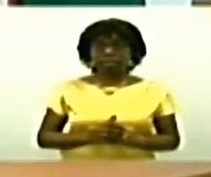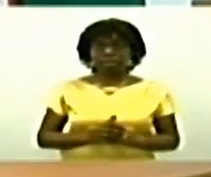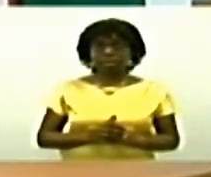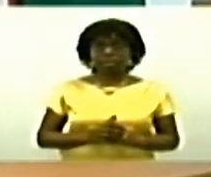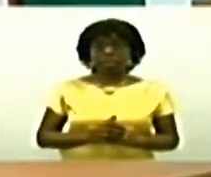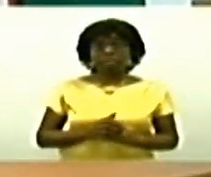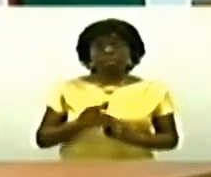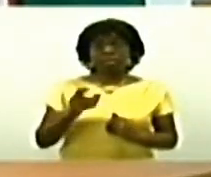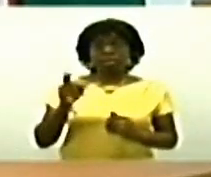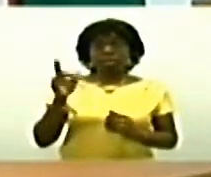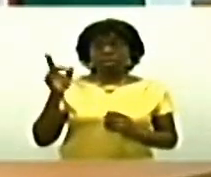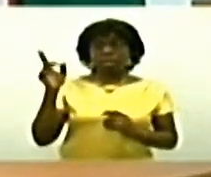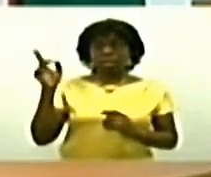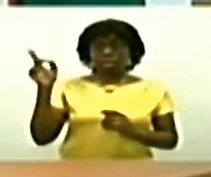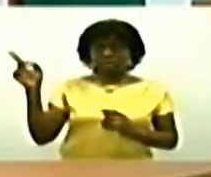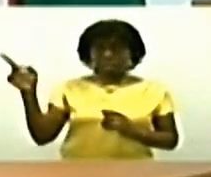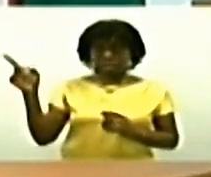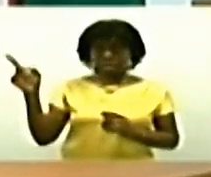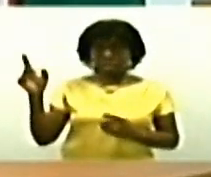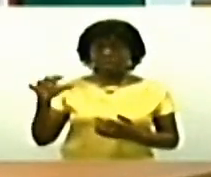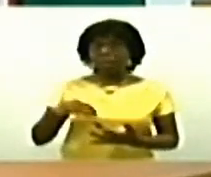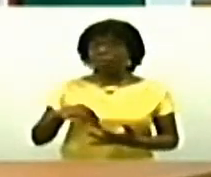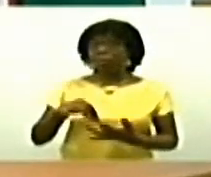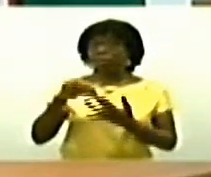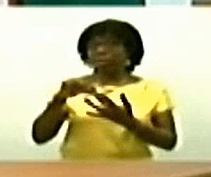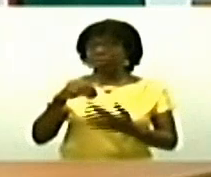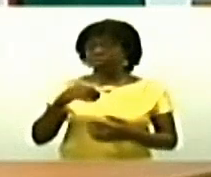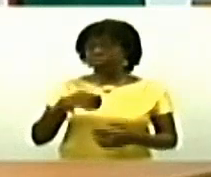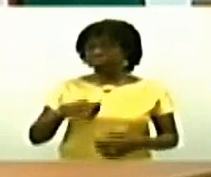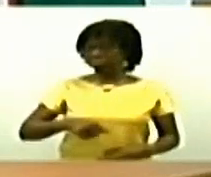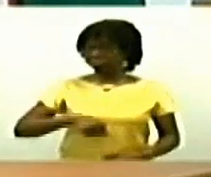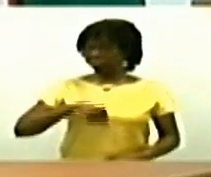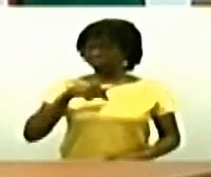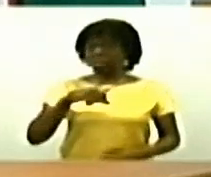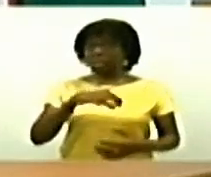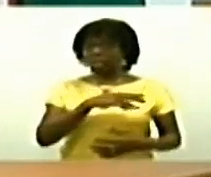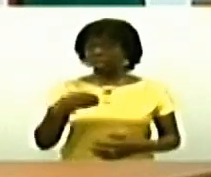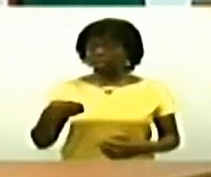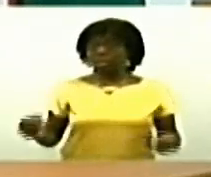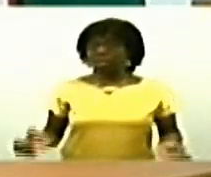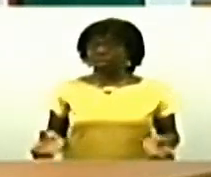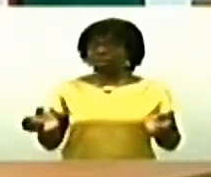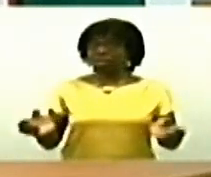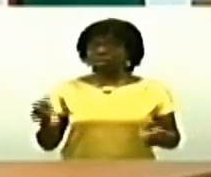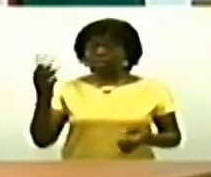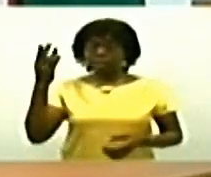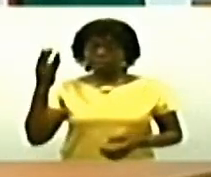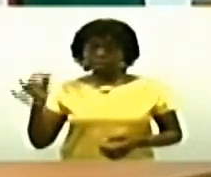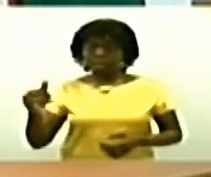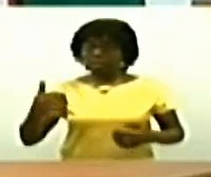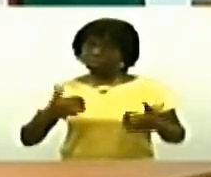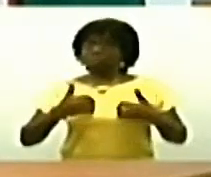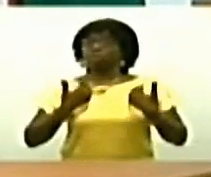I was particularly impressed and encouraged by the young senators.